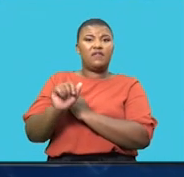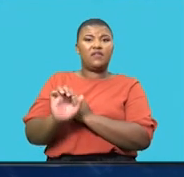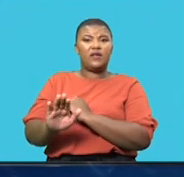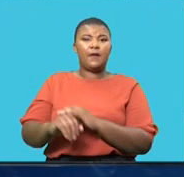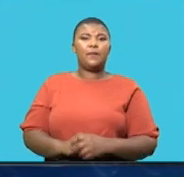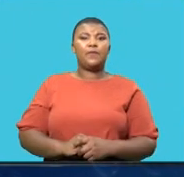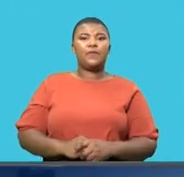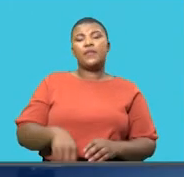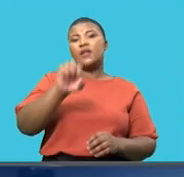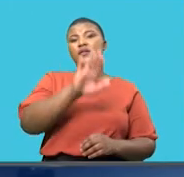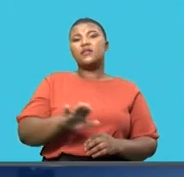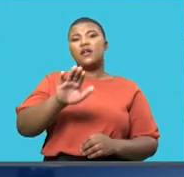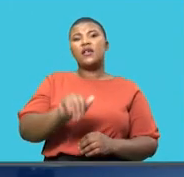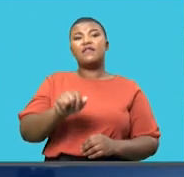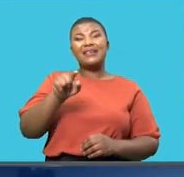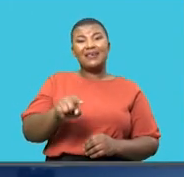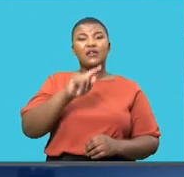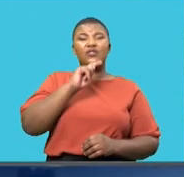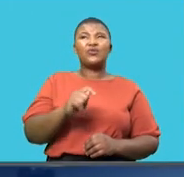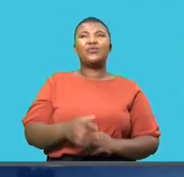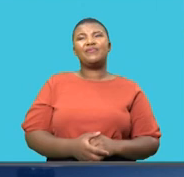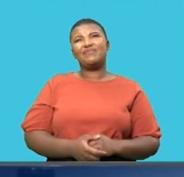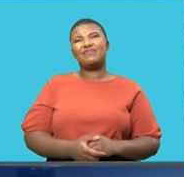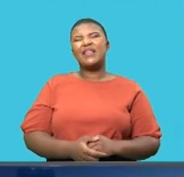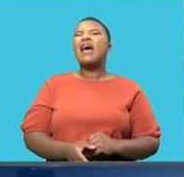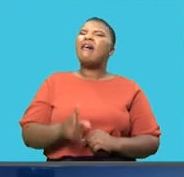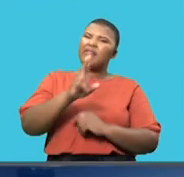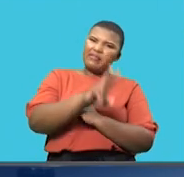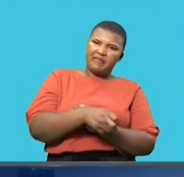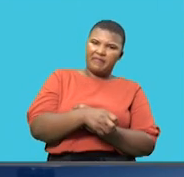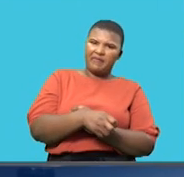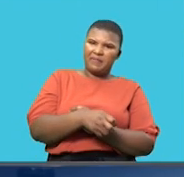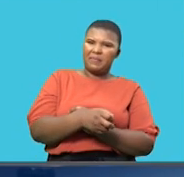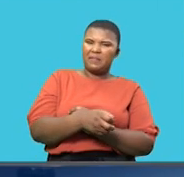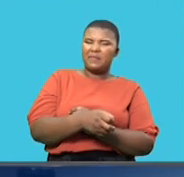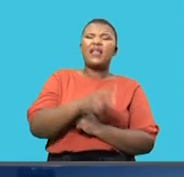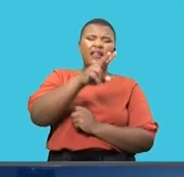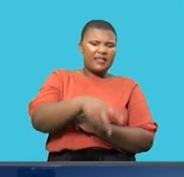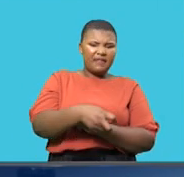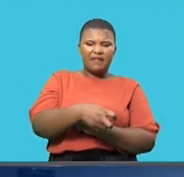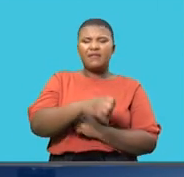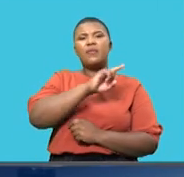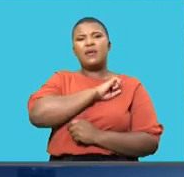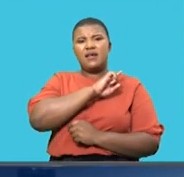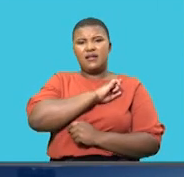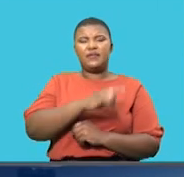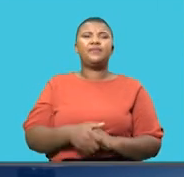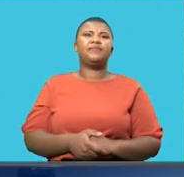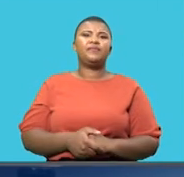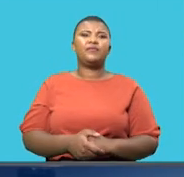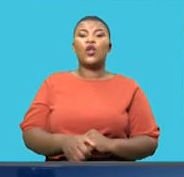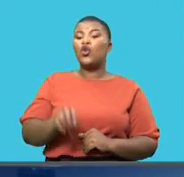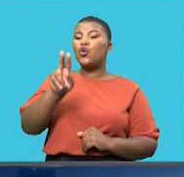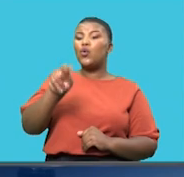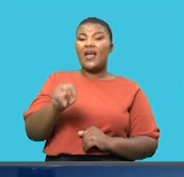South Africa is actually a theft. Why? Because even the UN